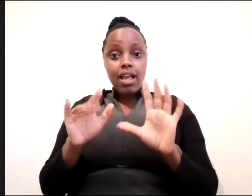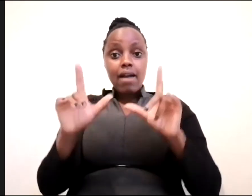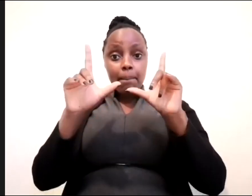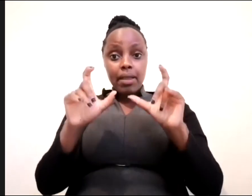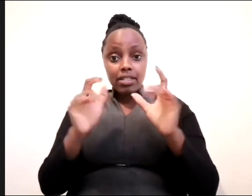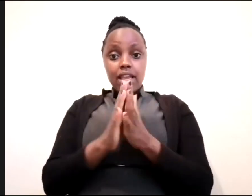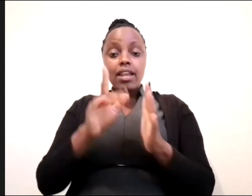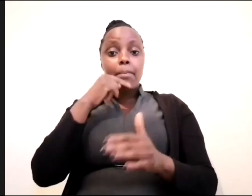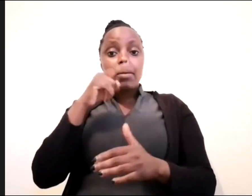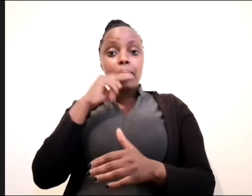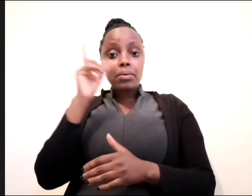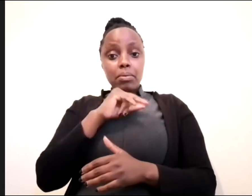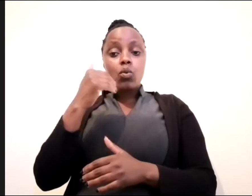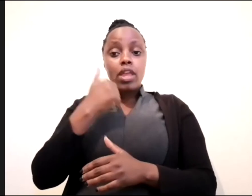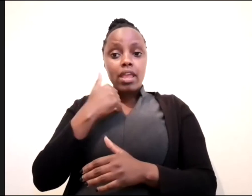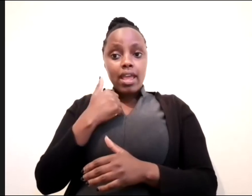already, there was also